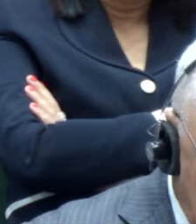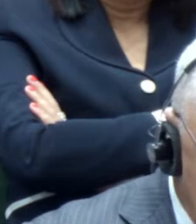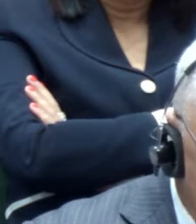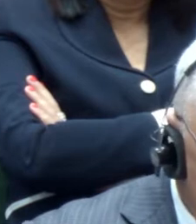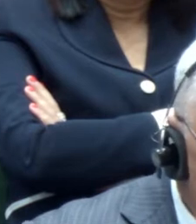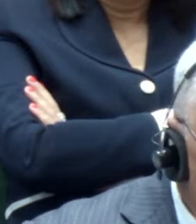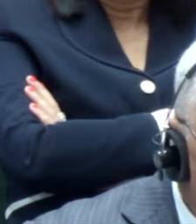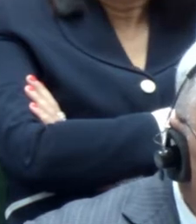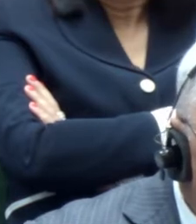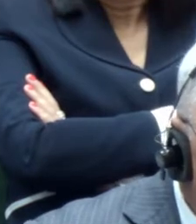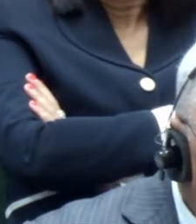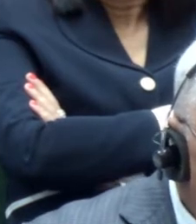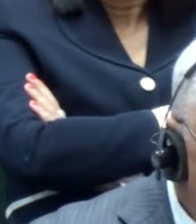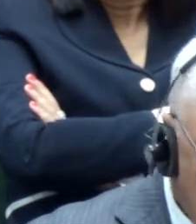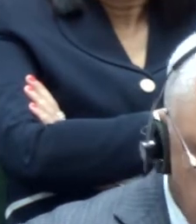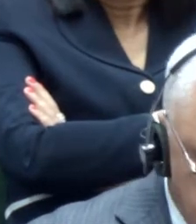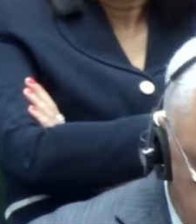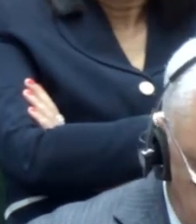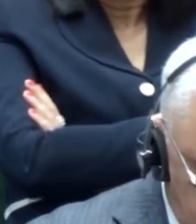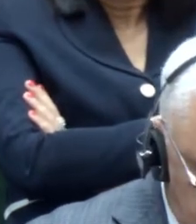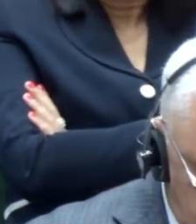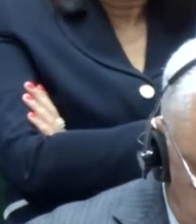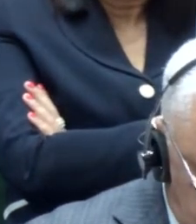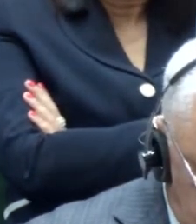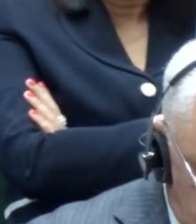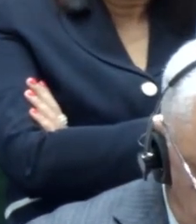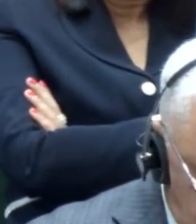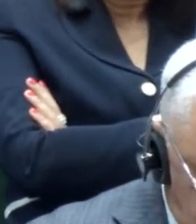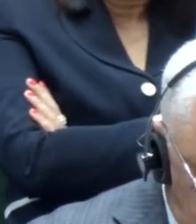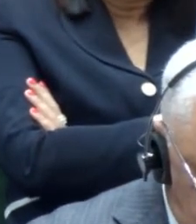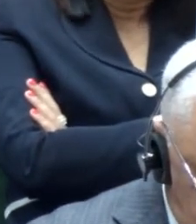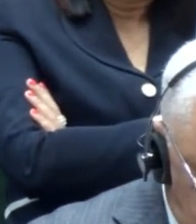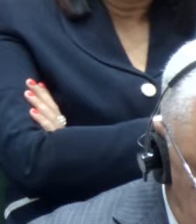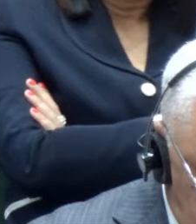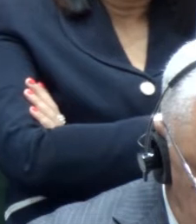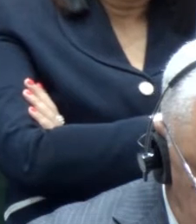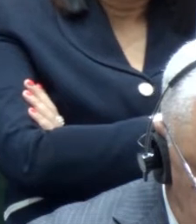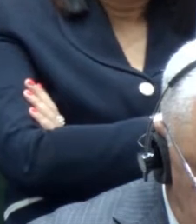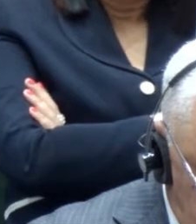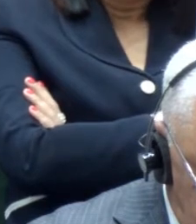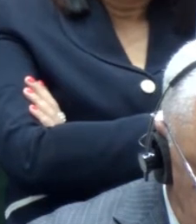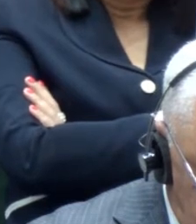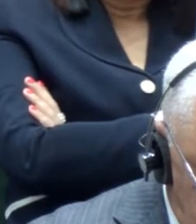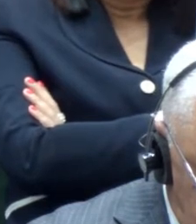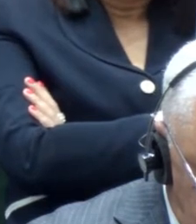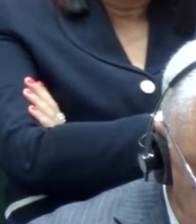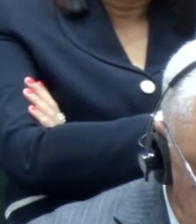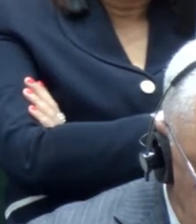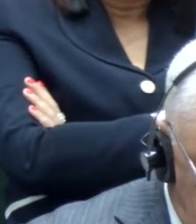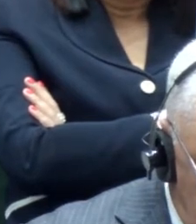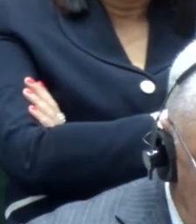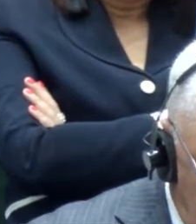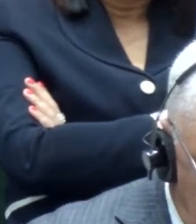is interwoven with our environment's best interests. Things like, for example, the Solar Institute that's being set up in Vanuatu, where we're bringing